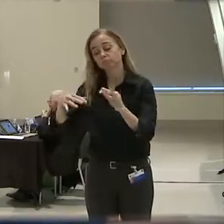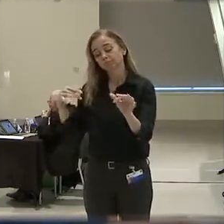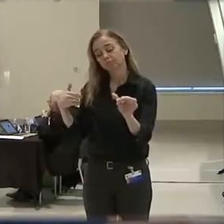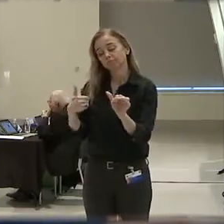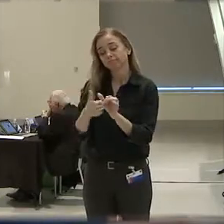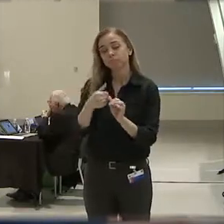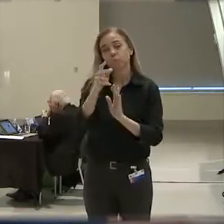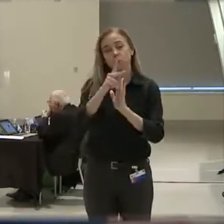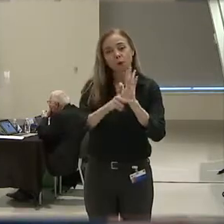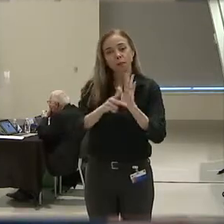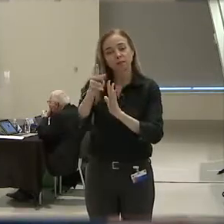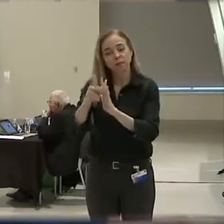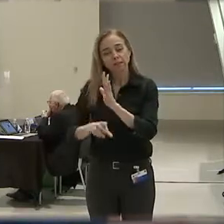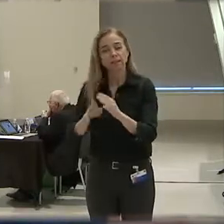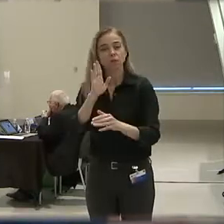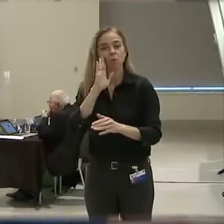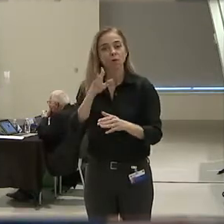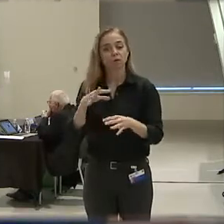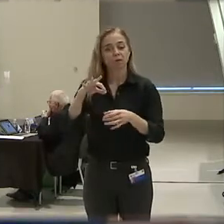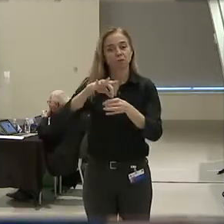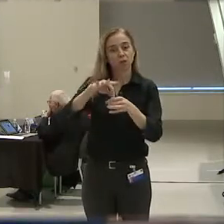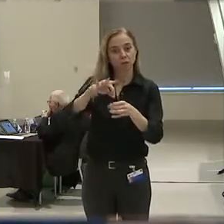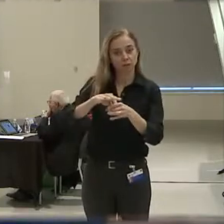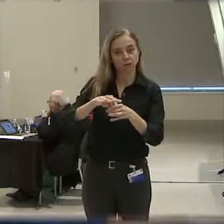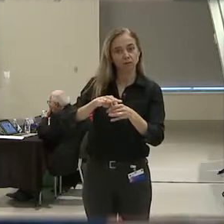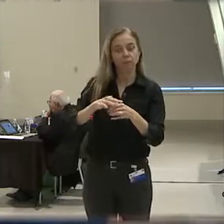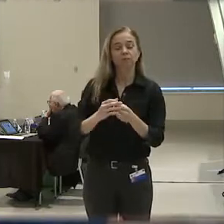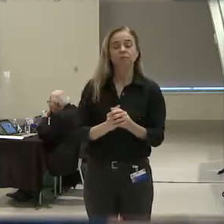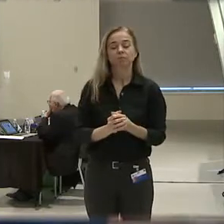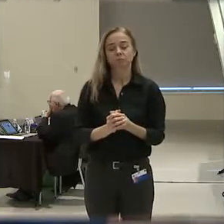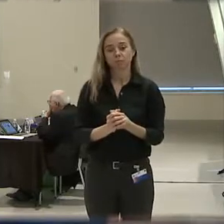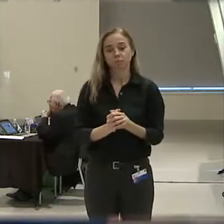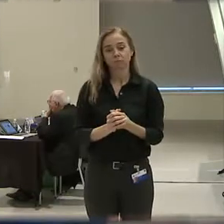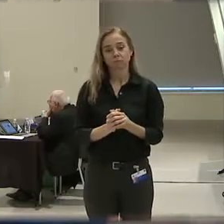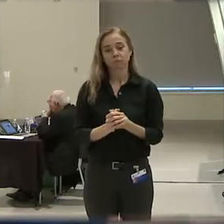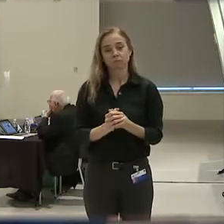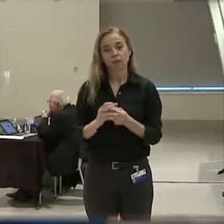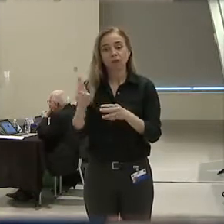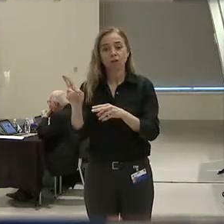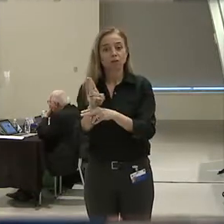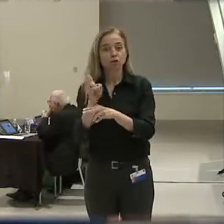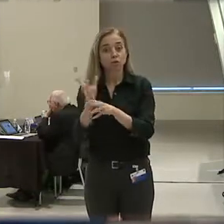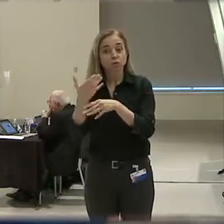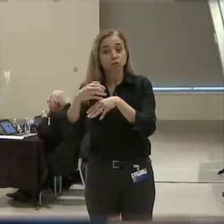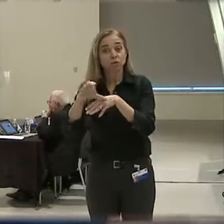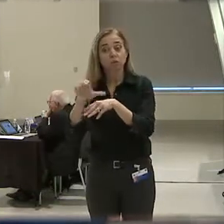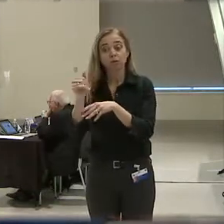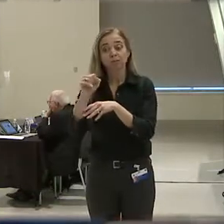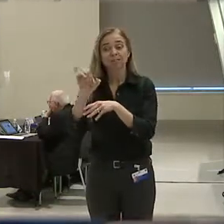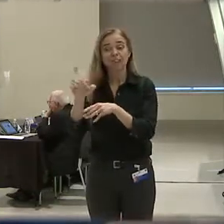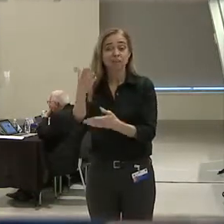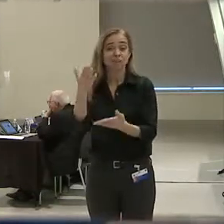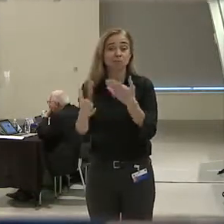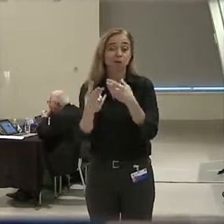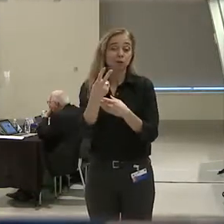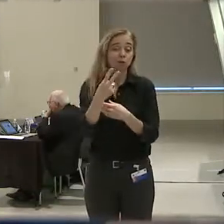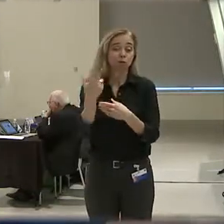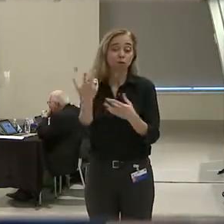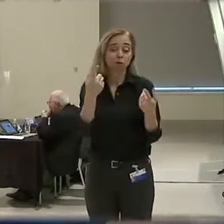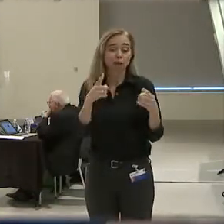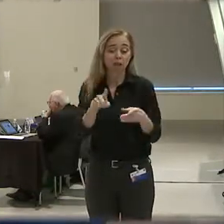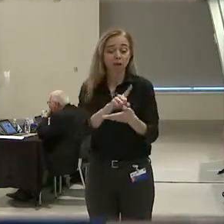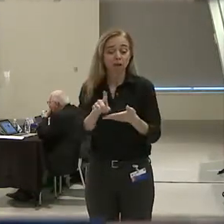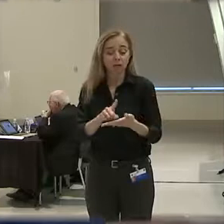between the policies that are going to be voted on before them, and then the use of force cases, which there may be 2 or 3 a week that